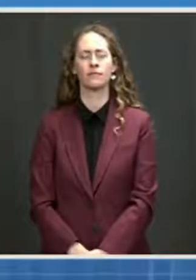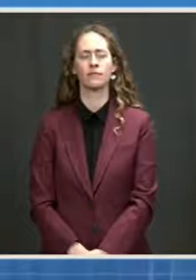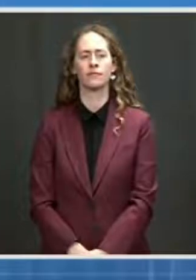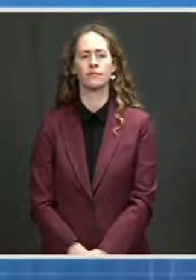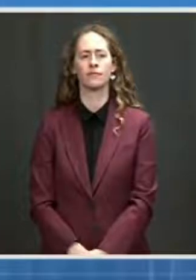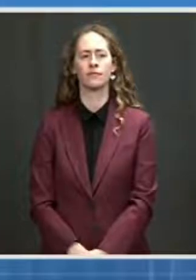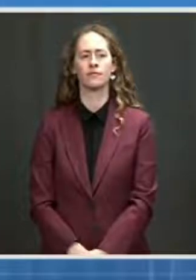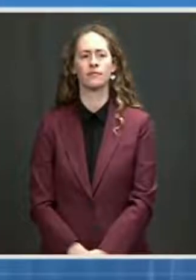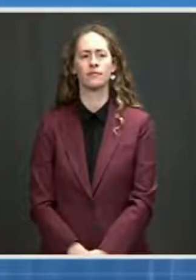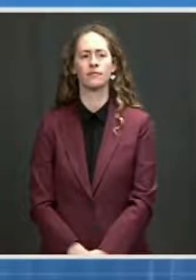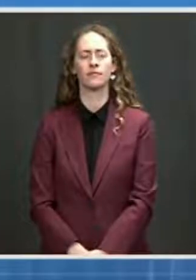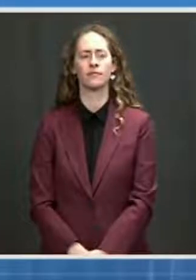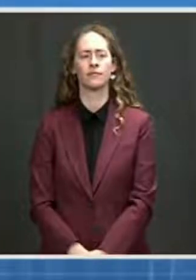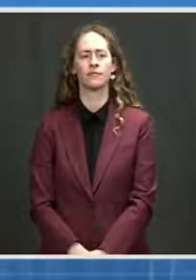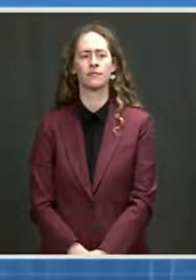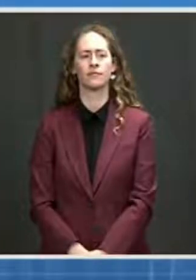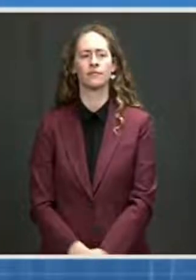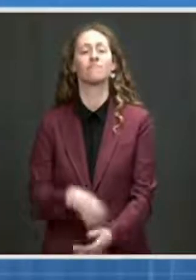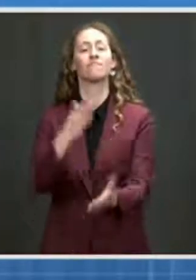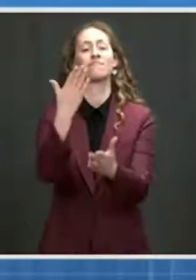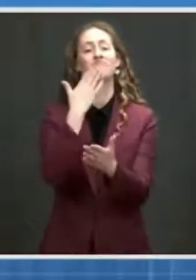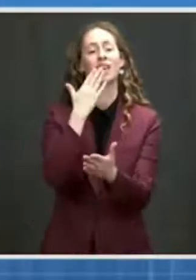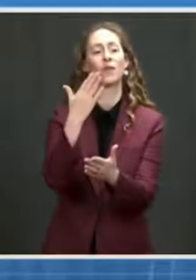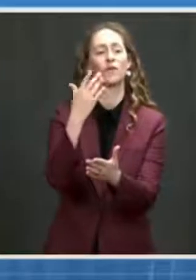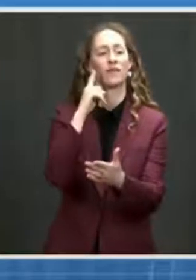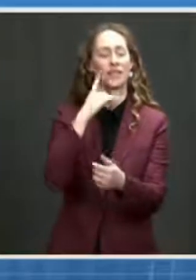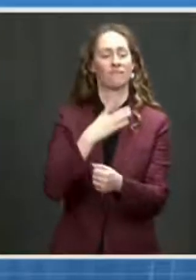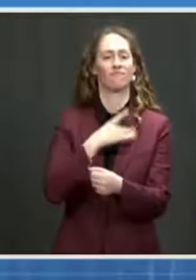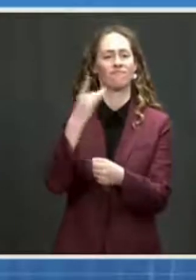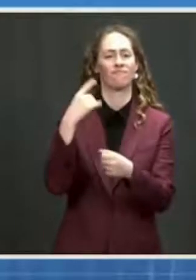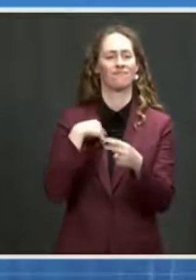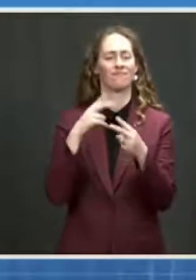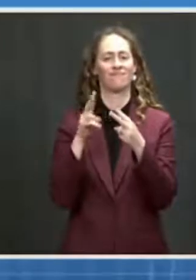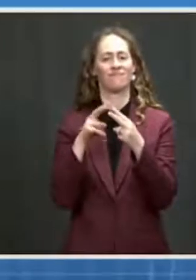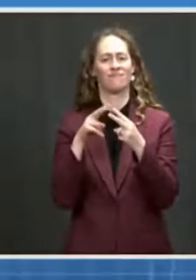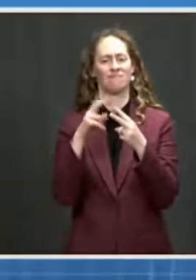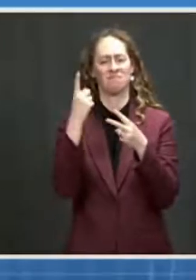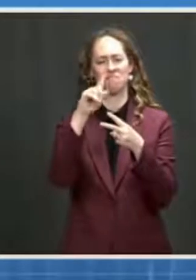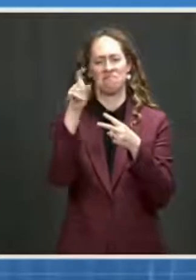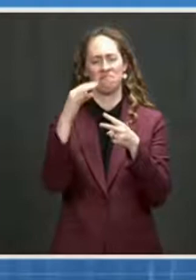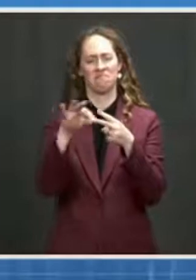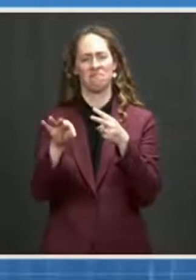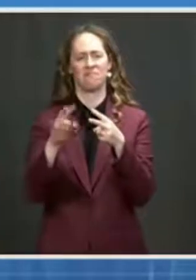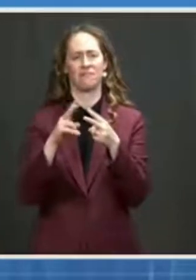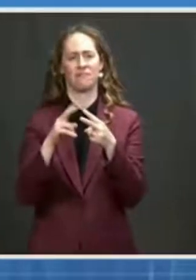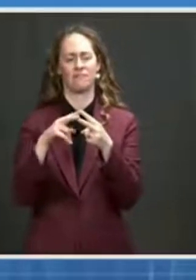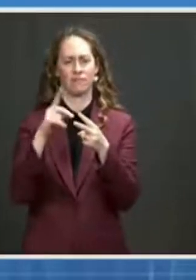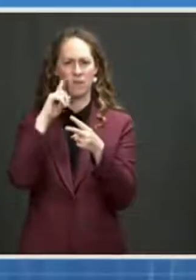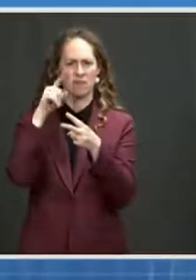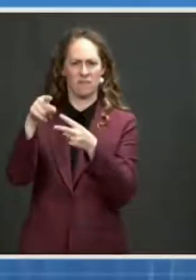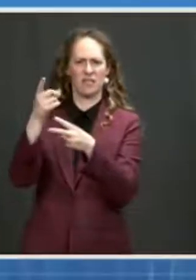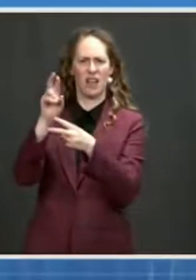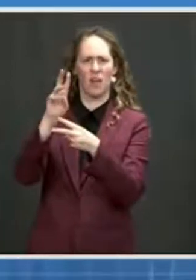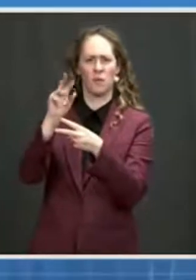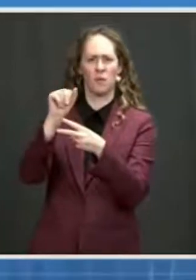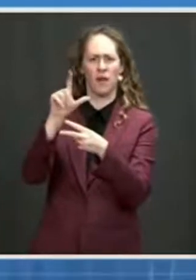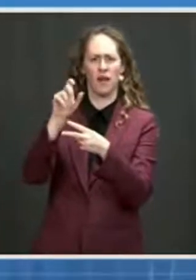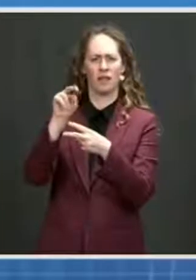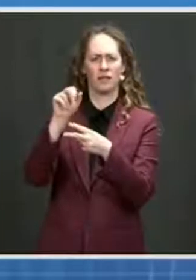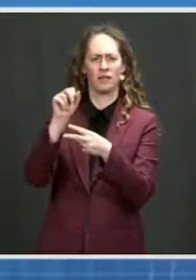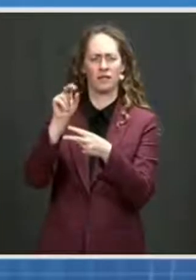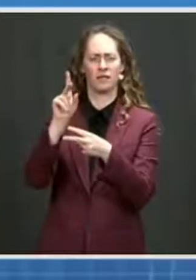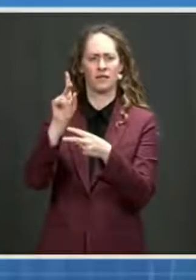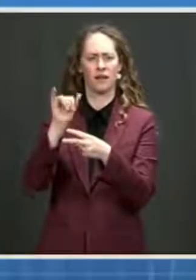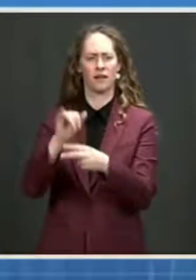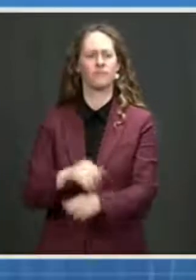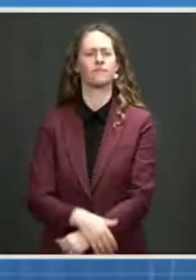Thanks for that. Two quick questions. Dr. Walensky, has the CDC decided whether to let the residential